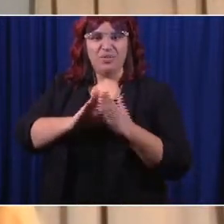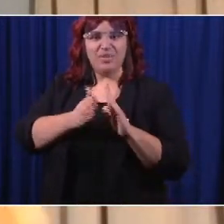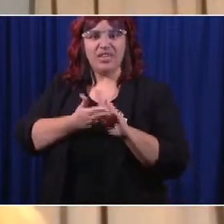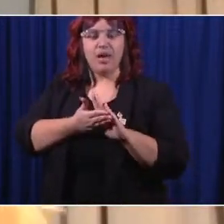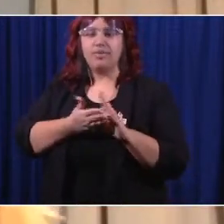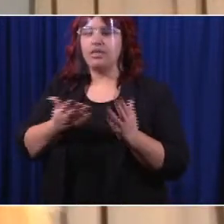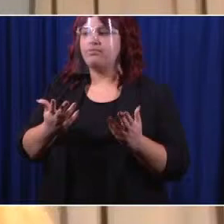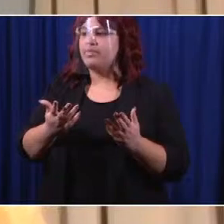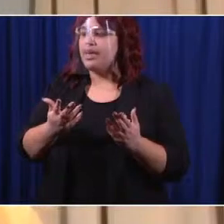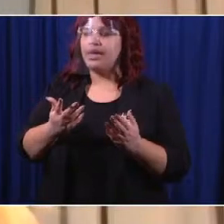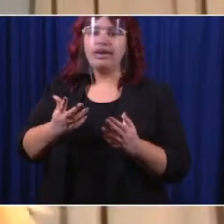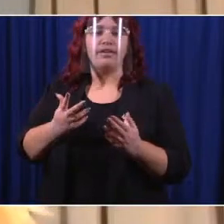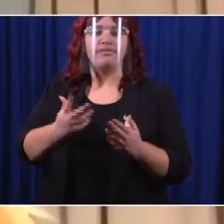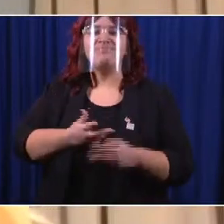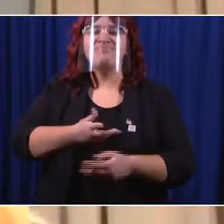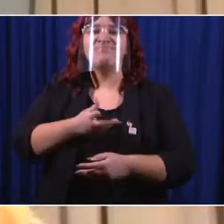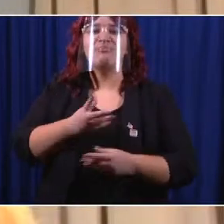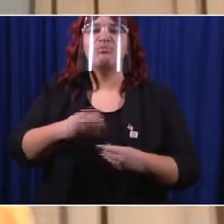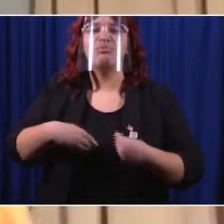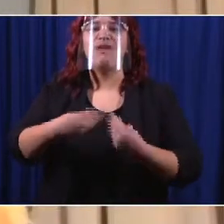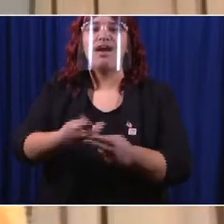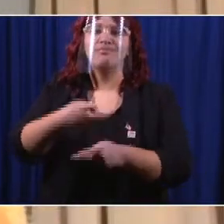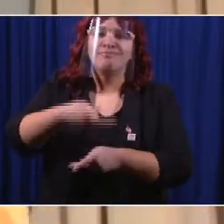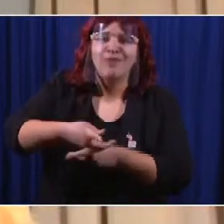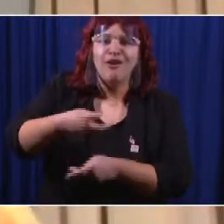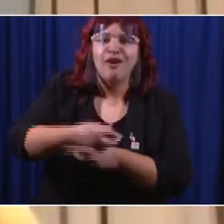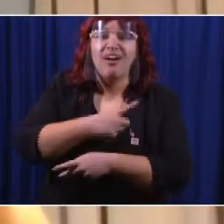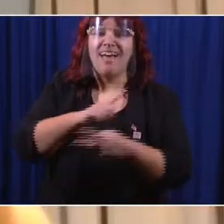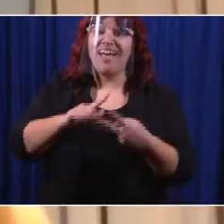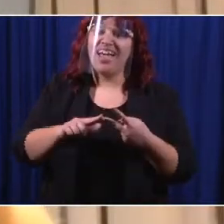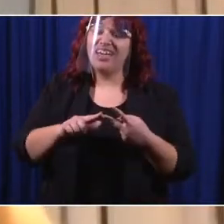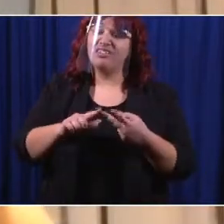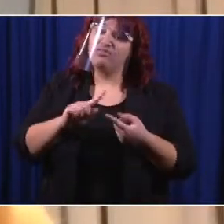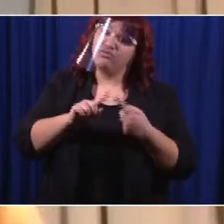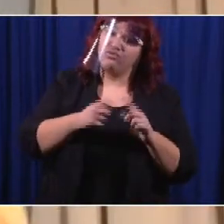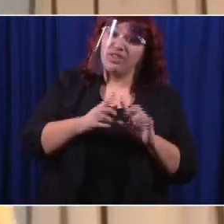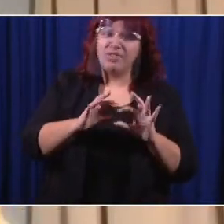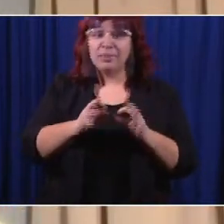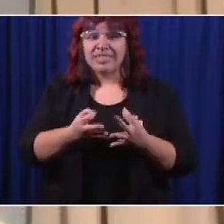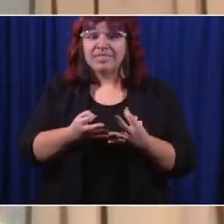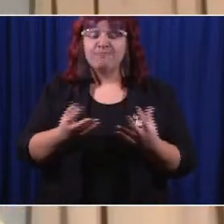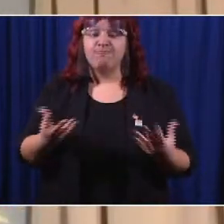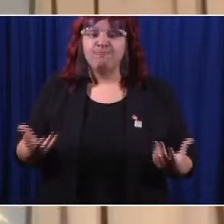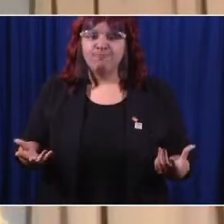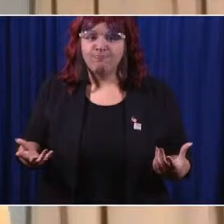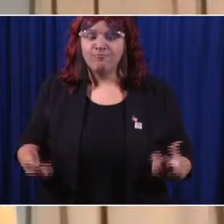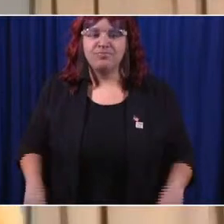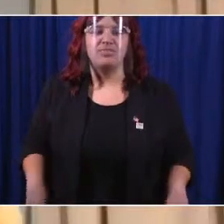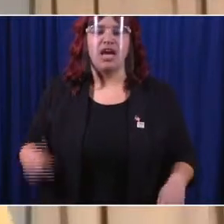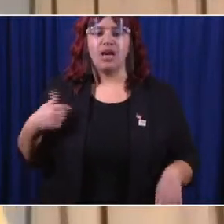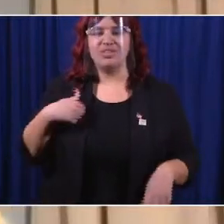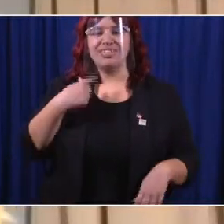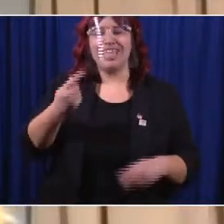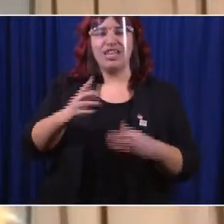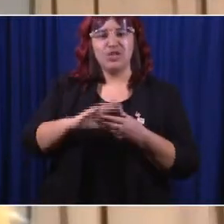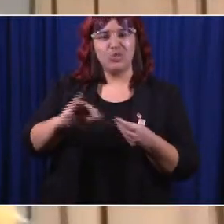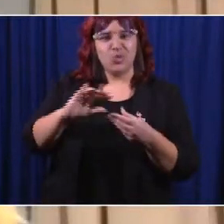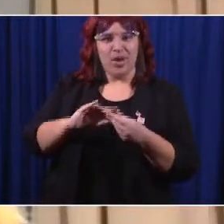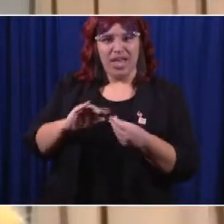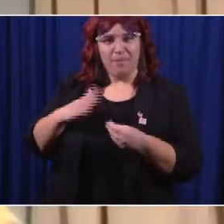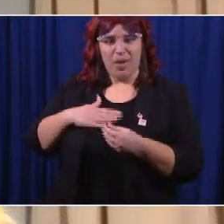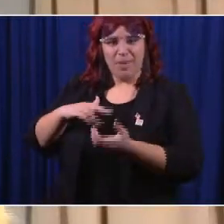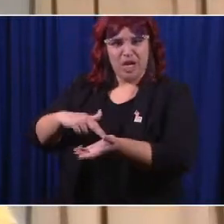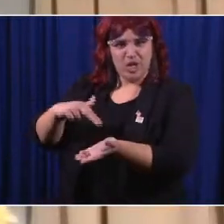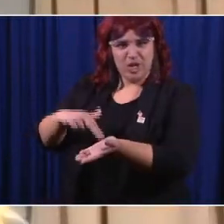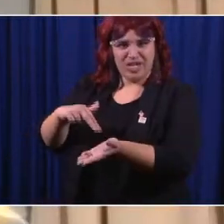while their real family can't be there. I was telling a story earlier, I know it had cut out, about my nurse that came back